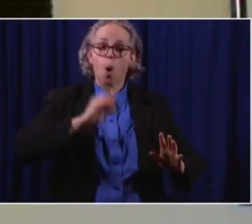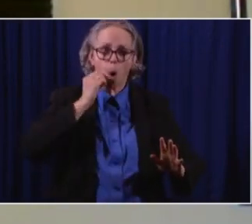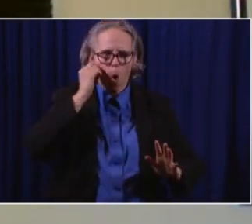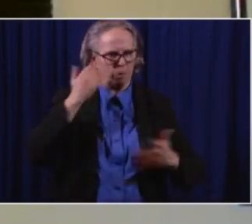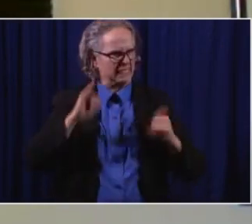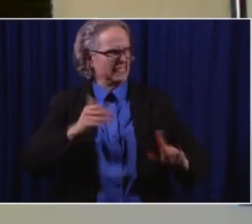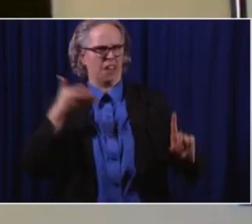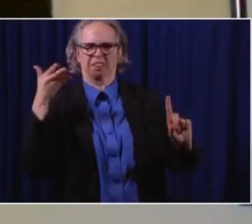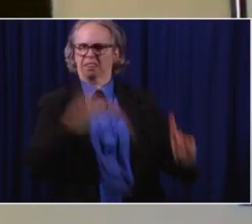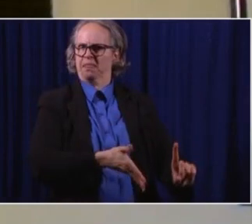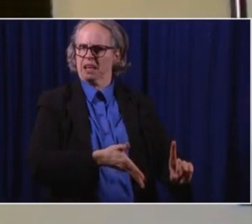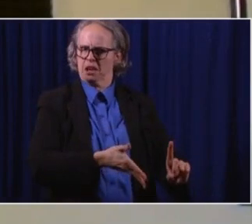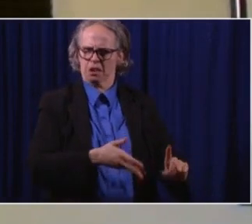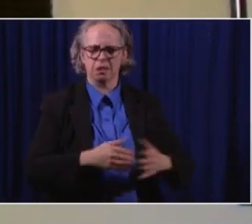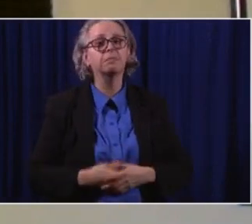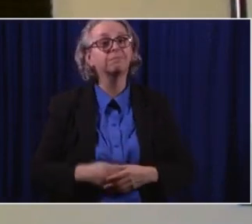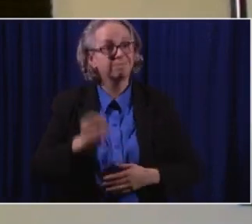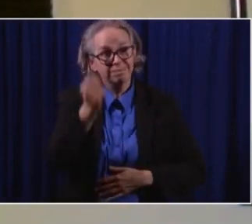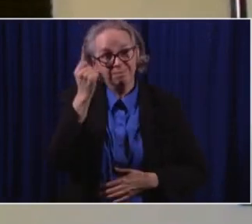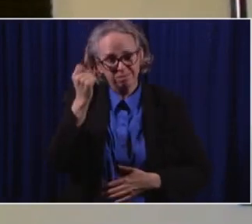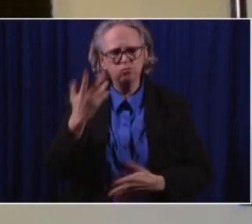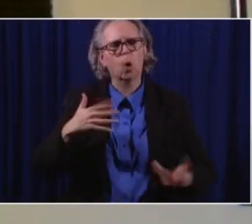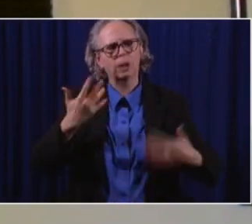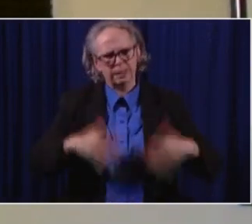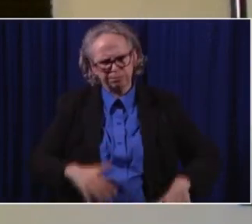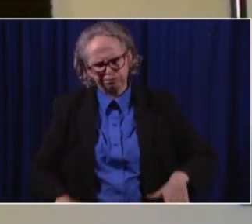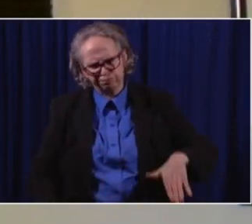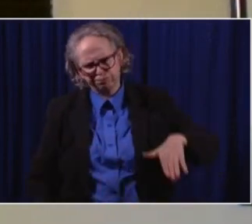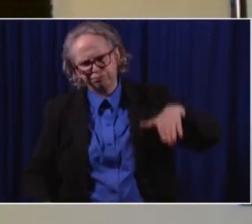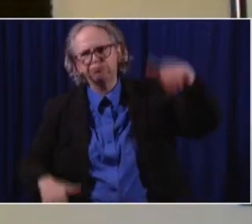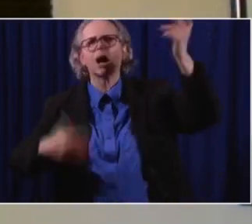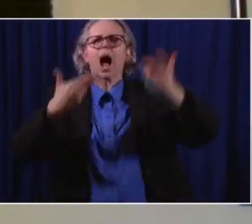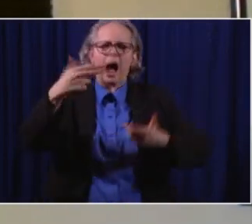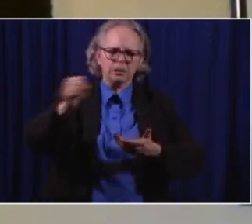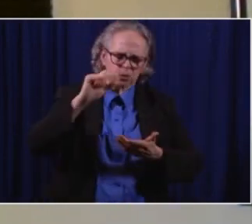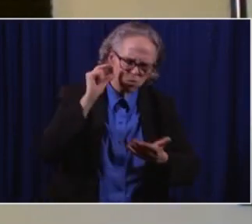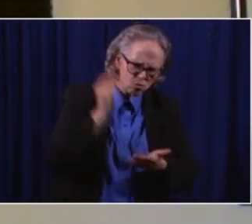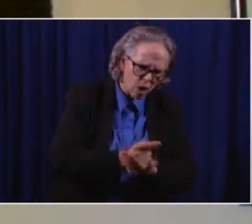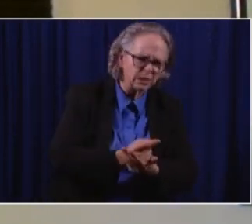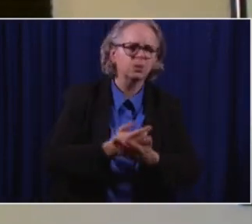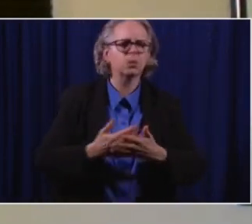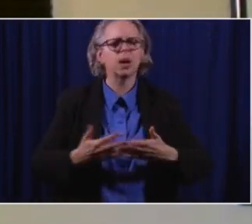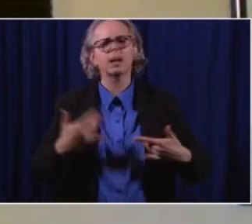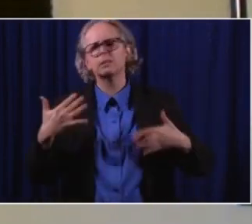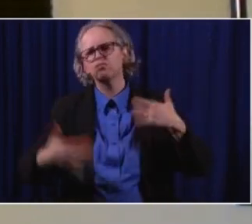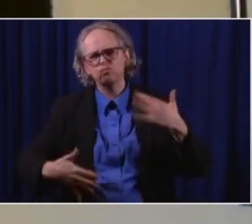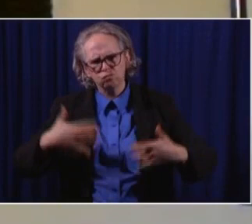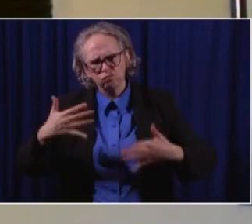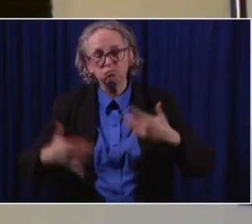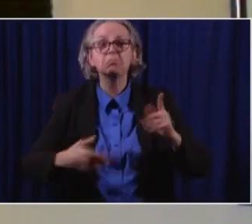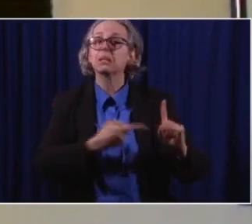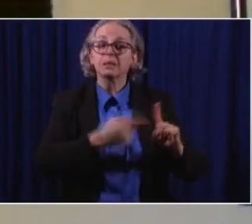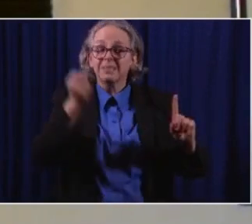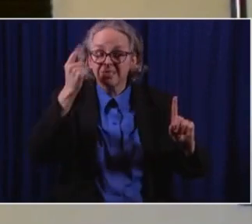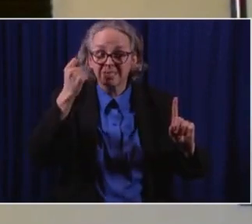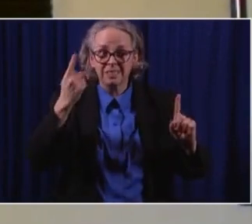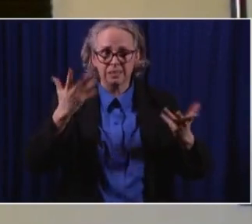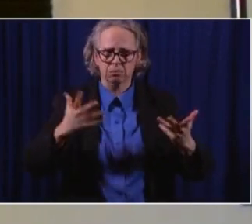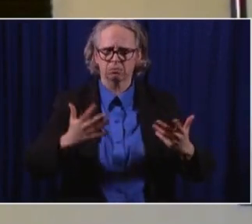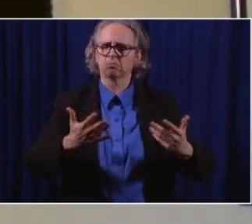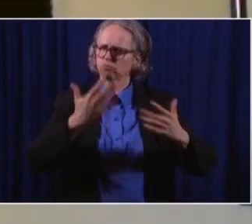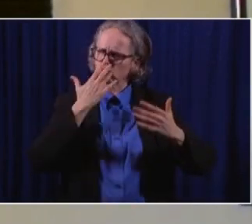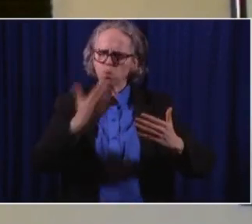And he completed his high school education, and he actually taught for a while. And